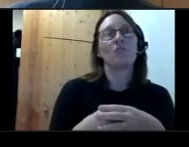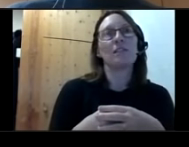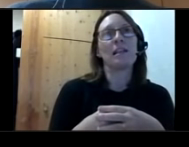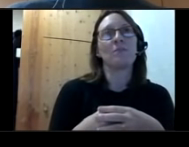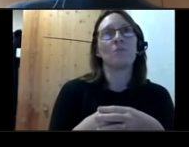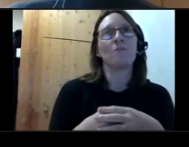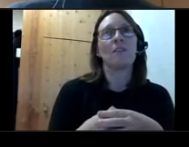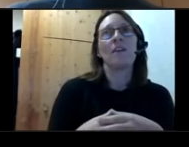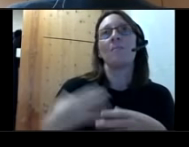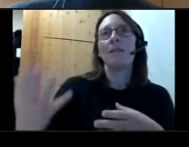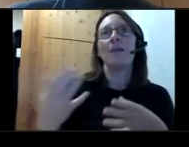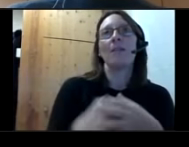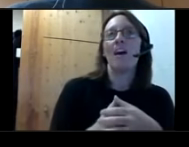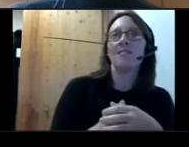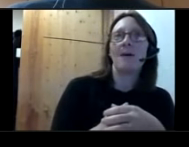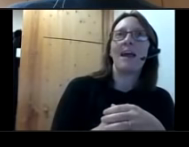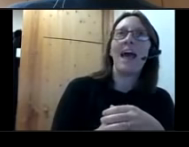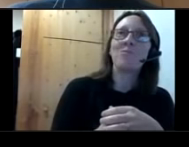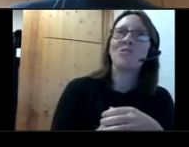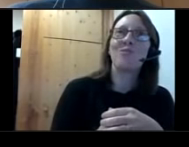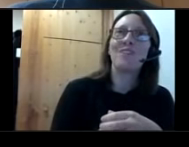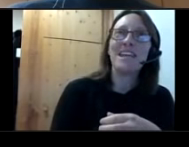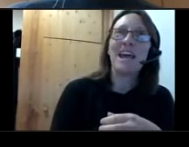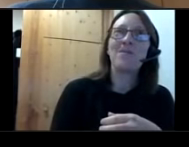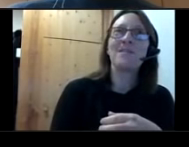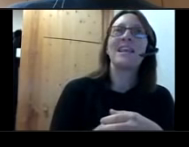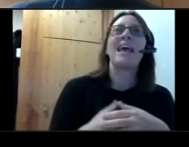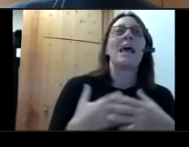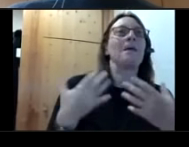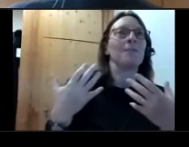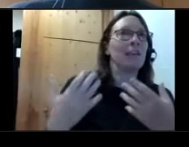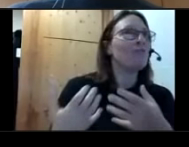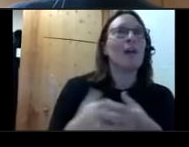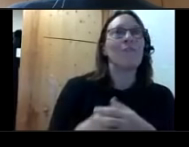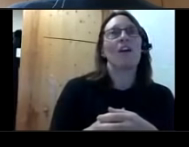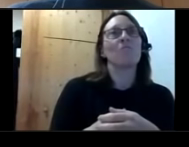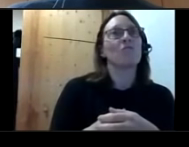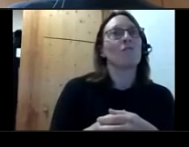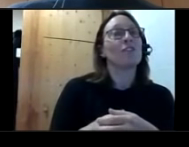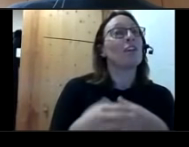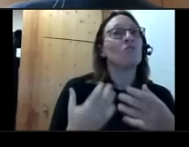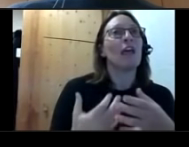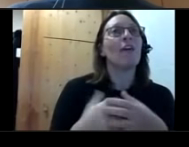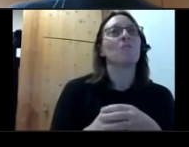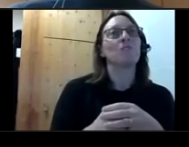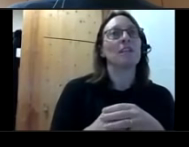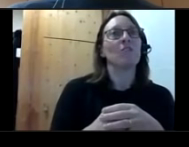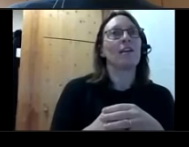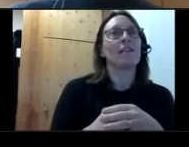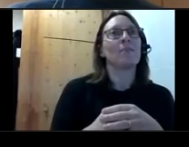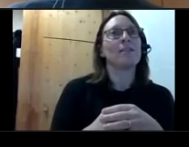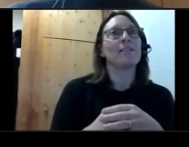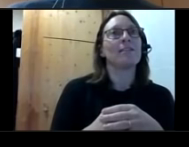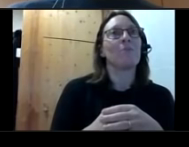that's not accessible. So many people have asked about captions on videos. If you haven't got captions on videos, you're going to have to put it in